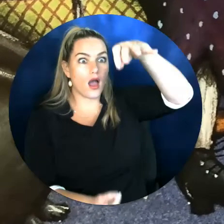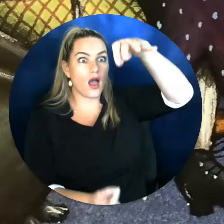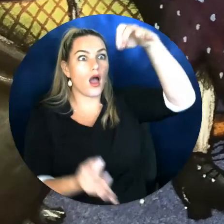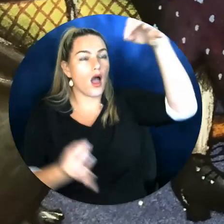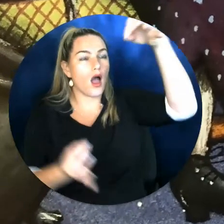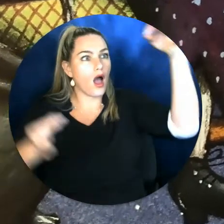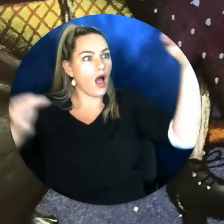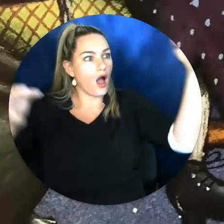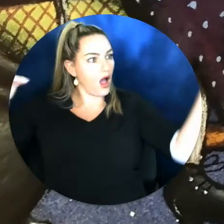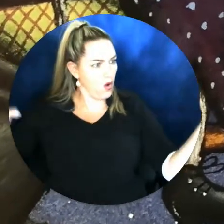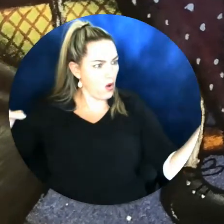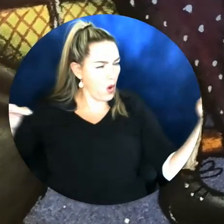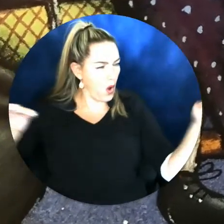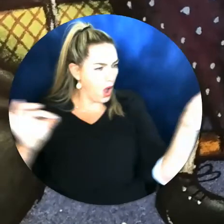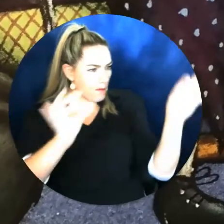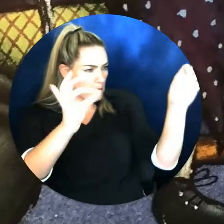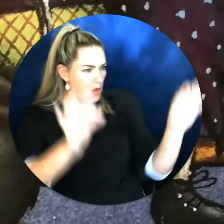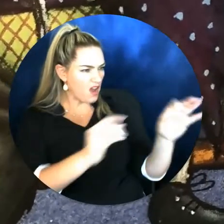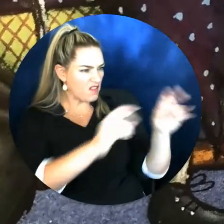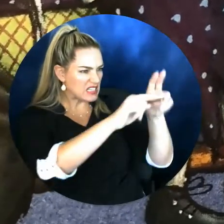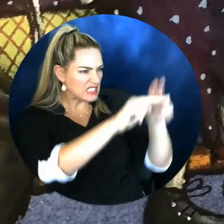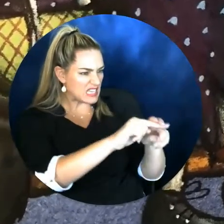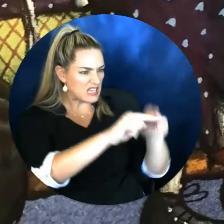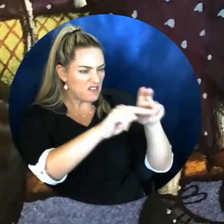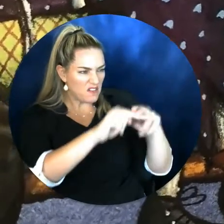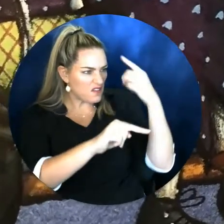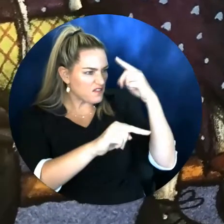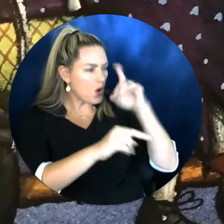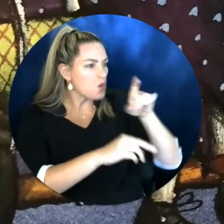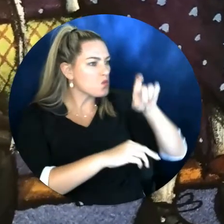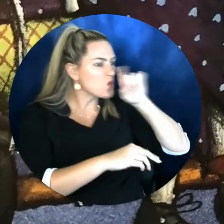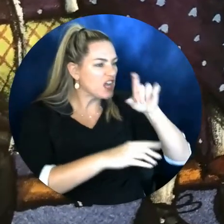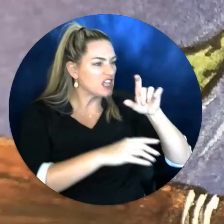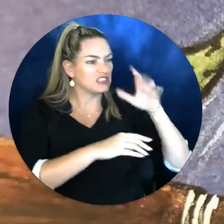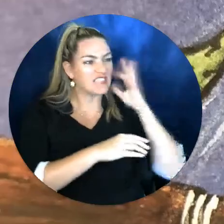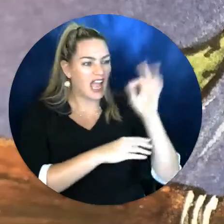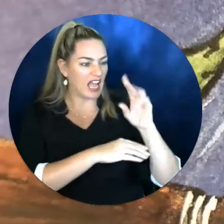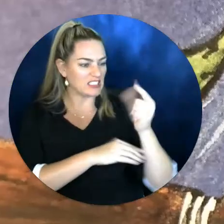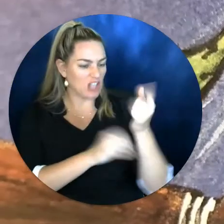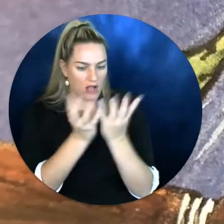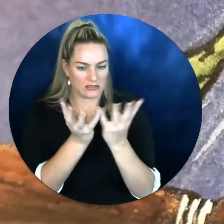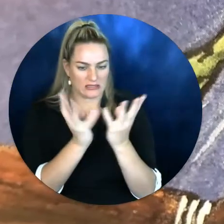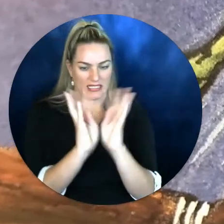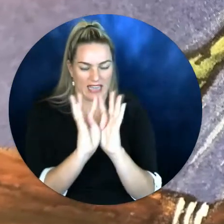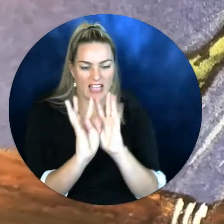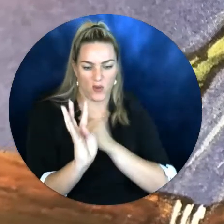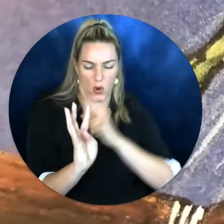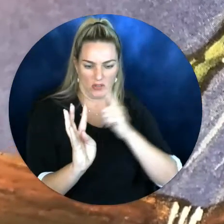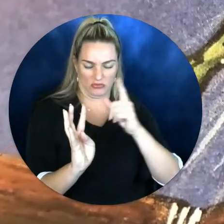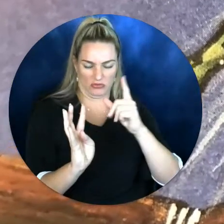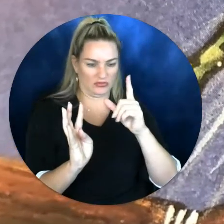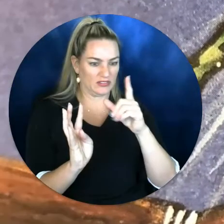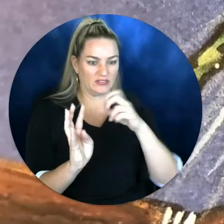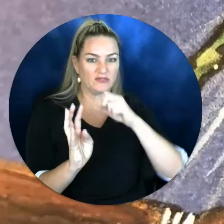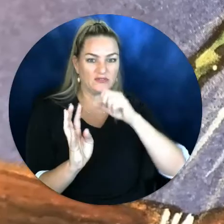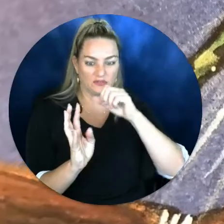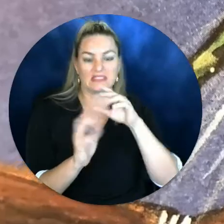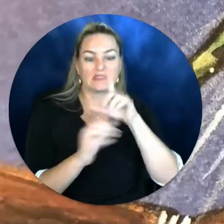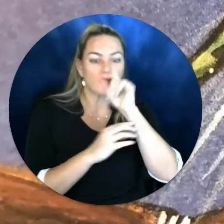with seats for the witch and the cat and the dog, a nest for the bird, and a shower for the